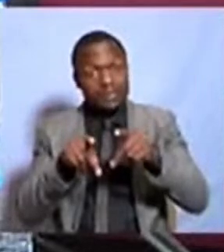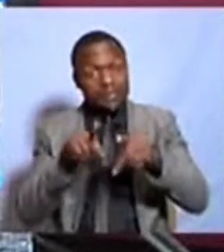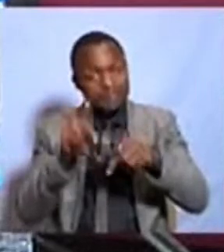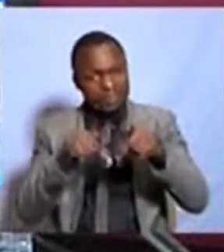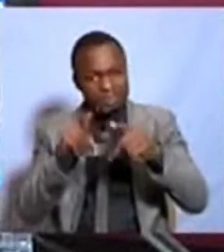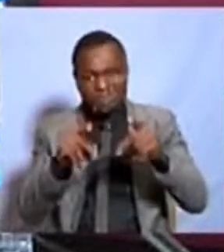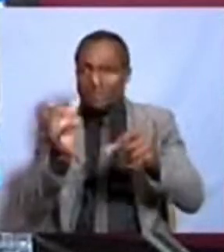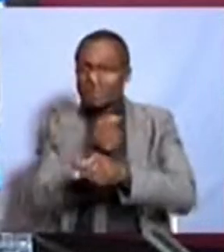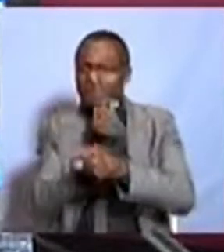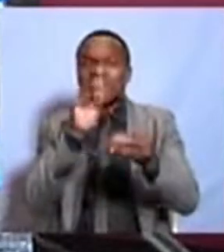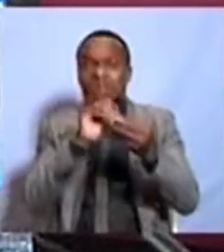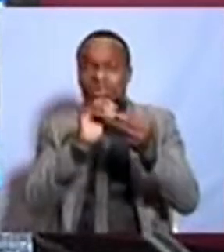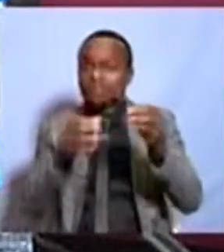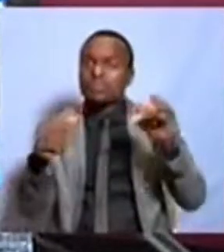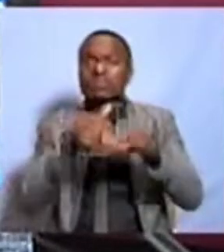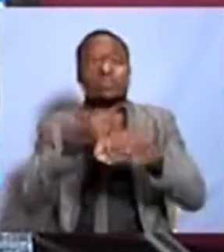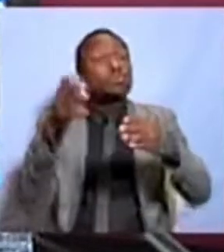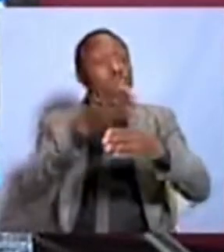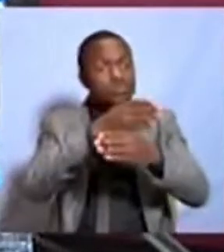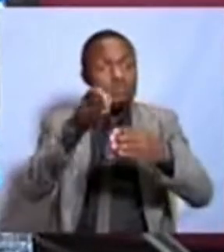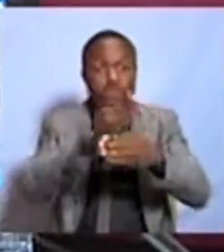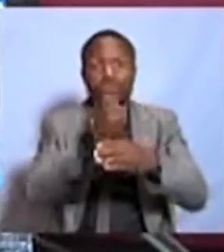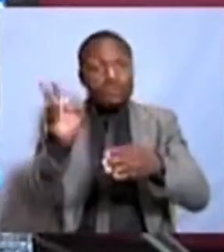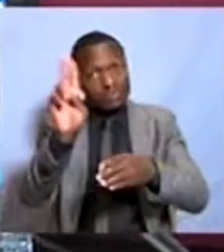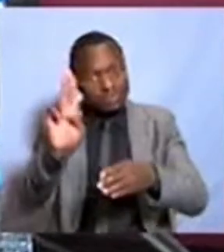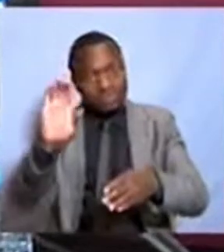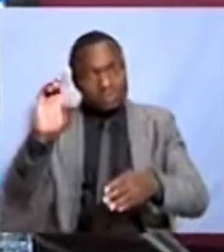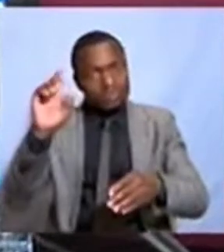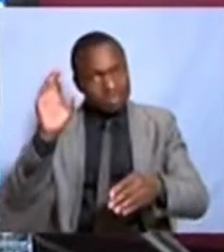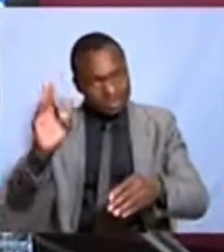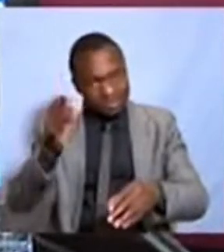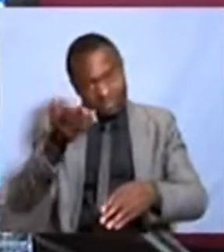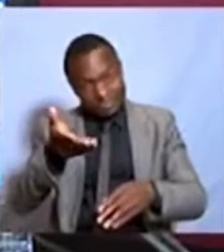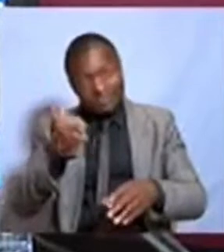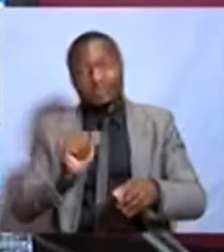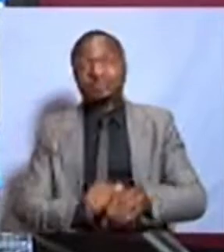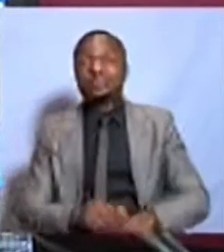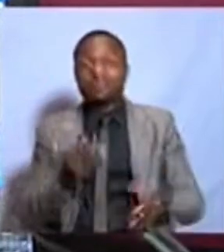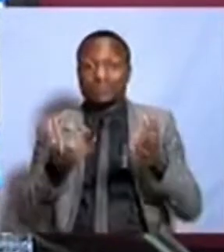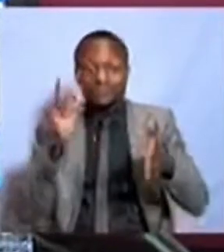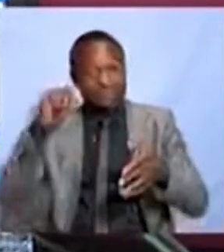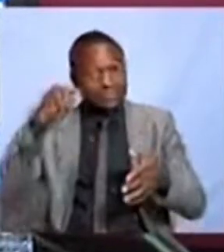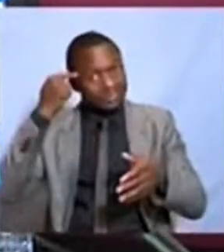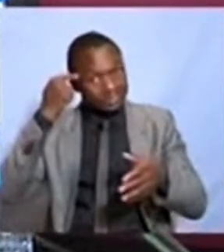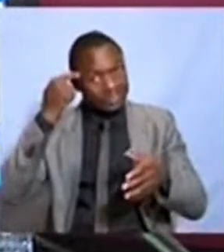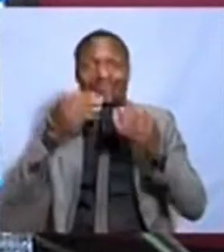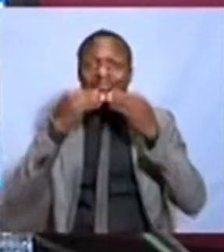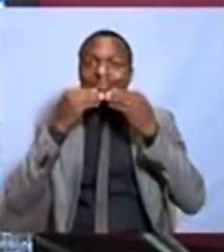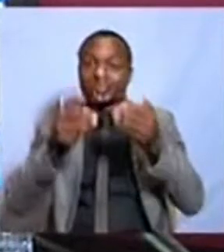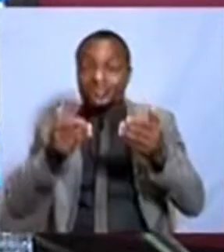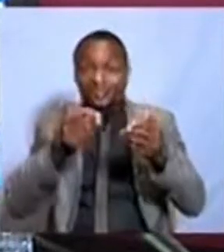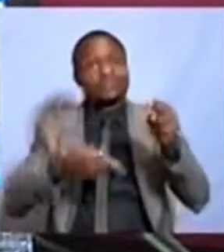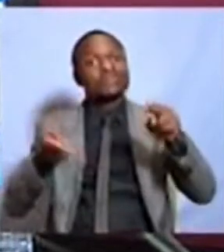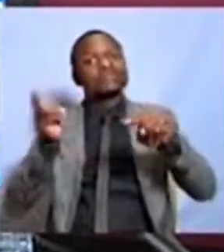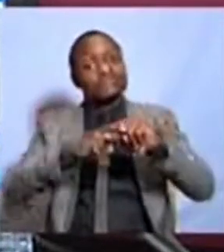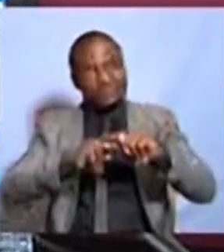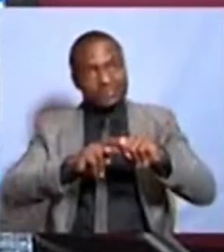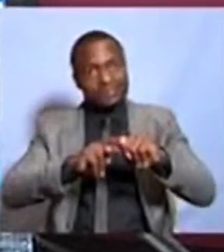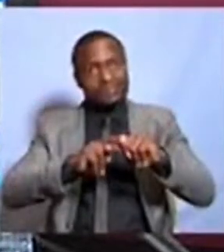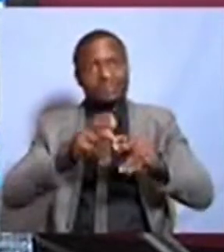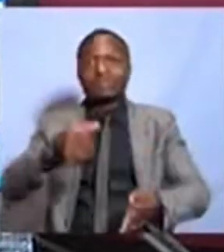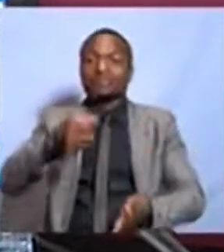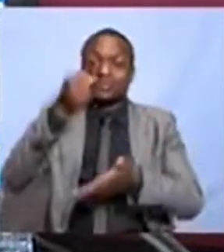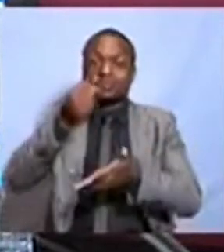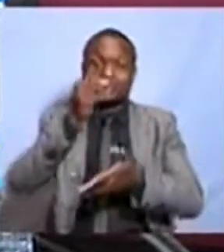to get more involved in entrepreneurship. Yes, CDF is there, and maybe the government. We thank you that you have increased the